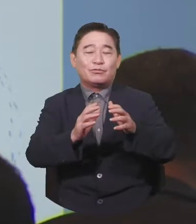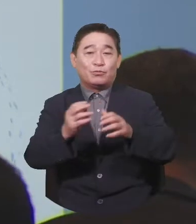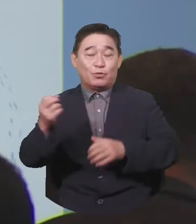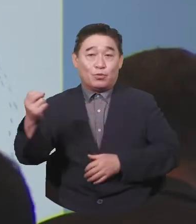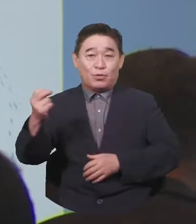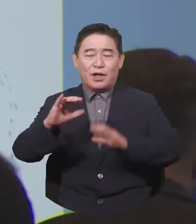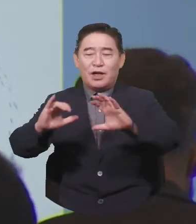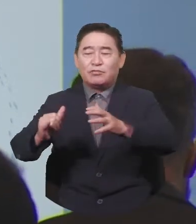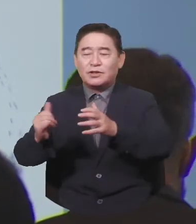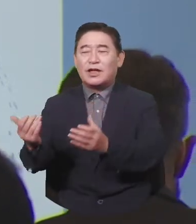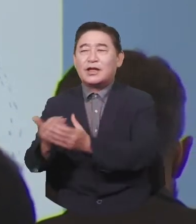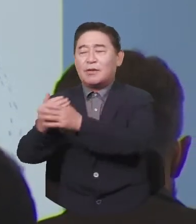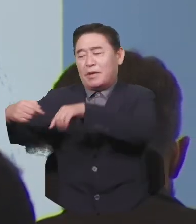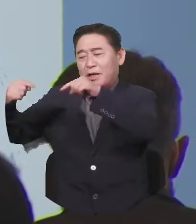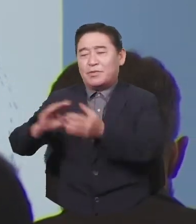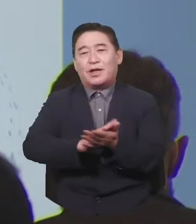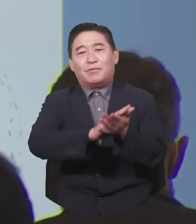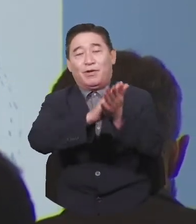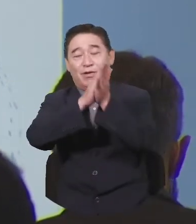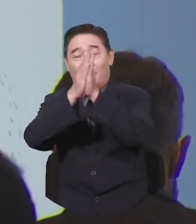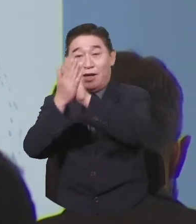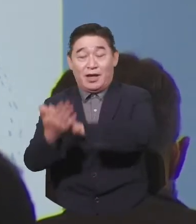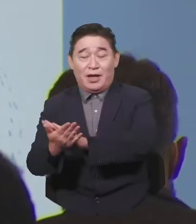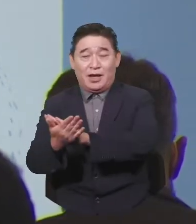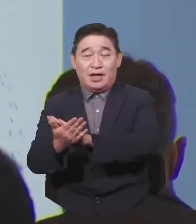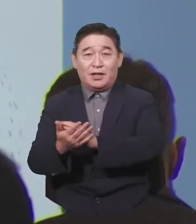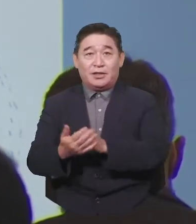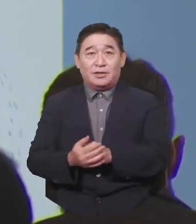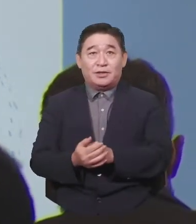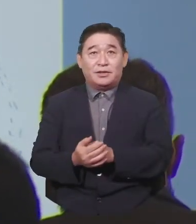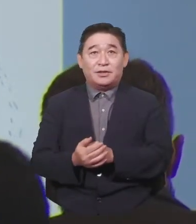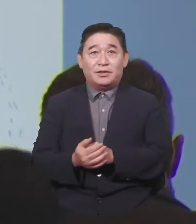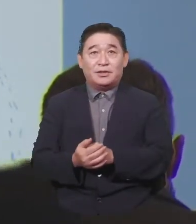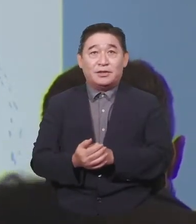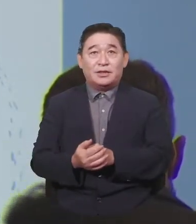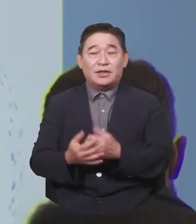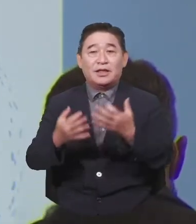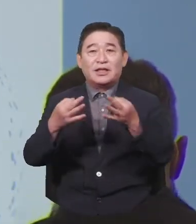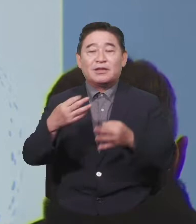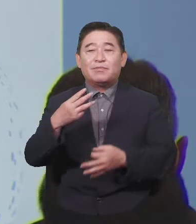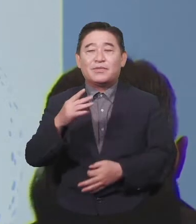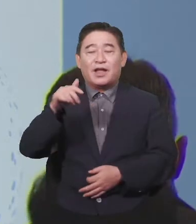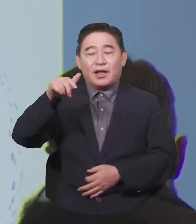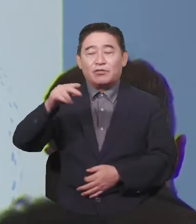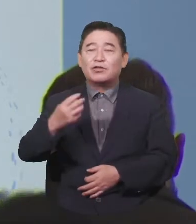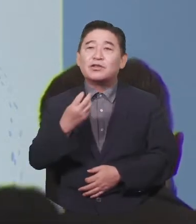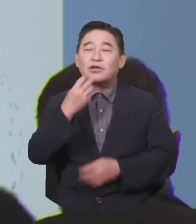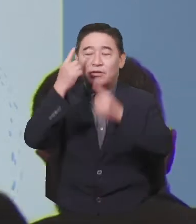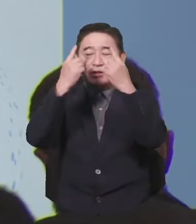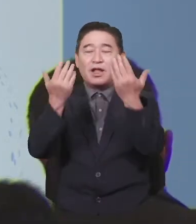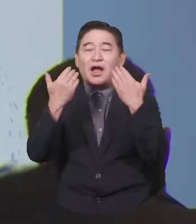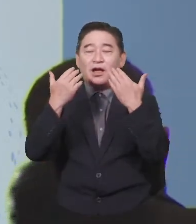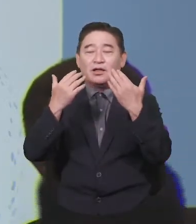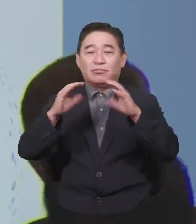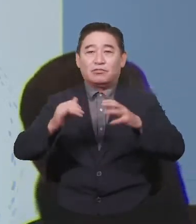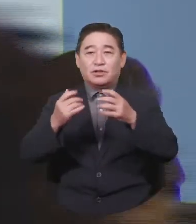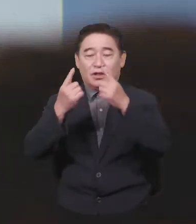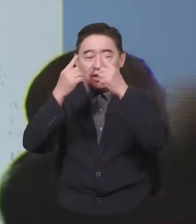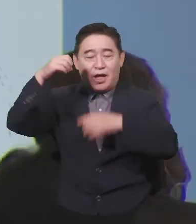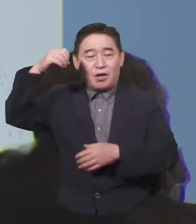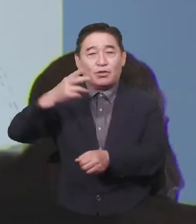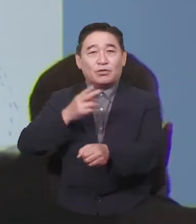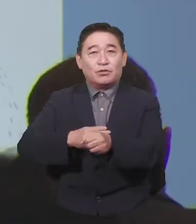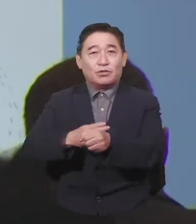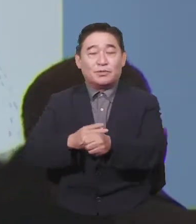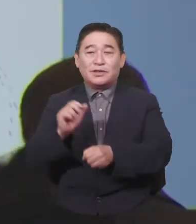will be moderated by Professor Kim Tae-kyun, Professor of International Development at the Graduate School of International